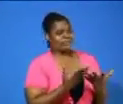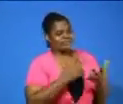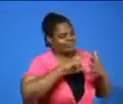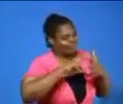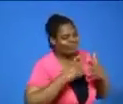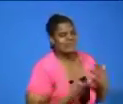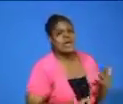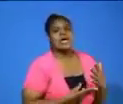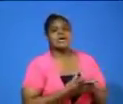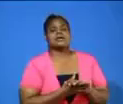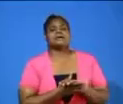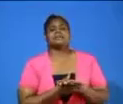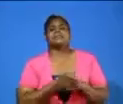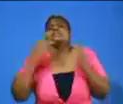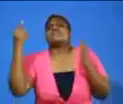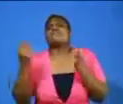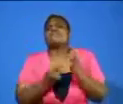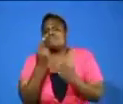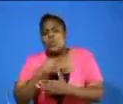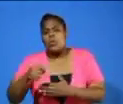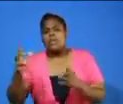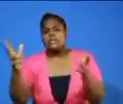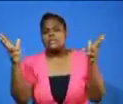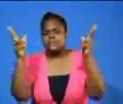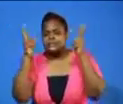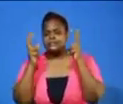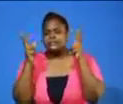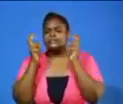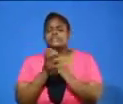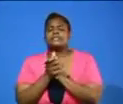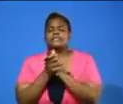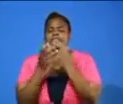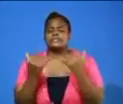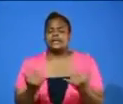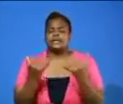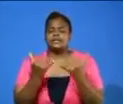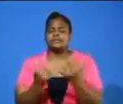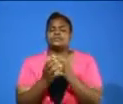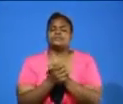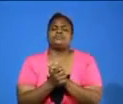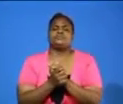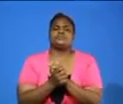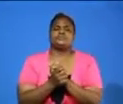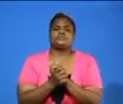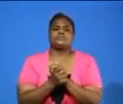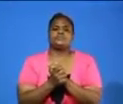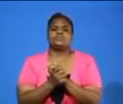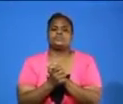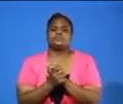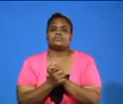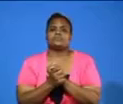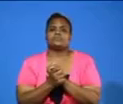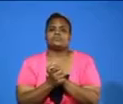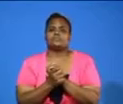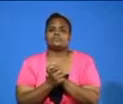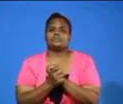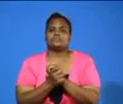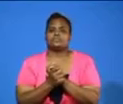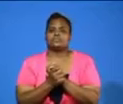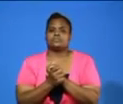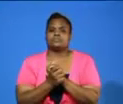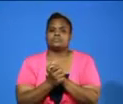down. There's somebody listening to me right now where you have vowed